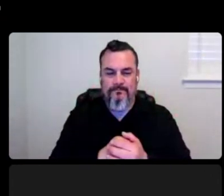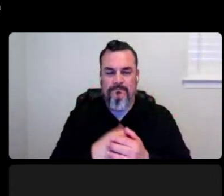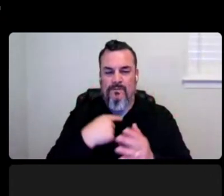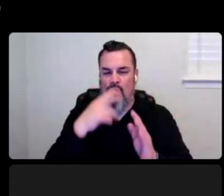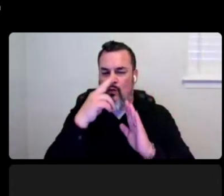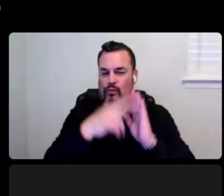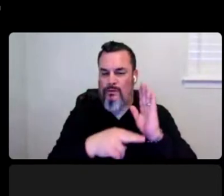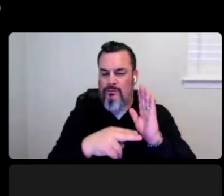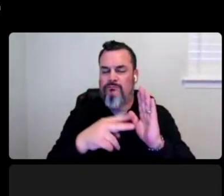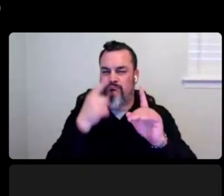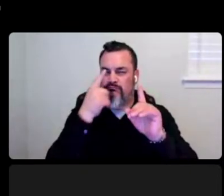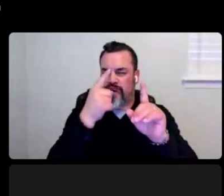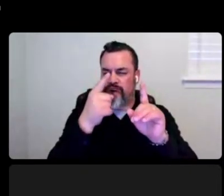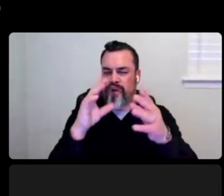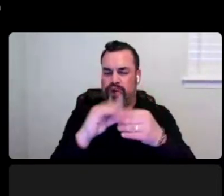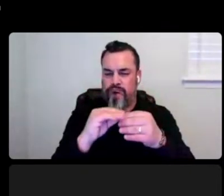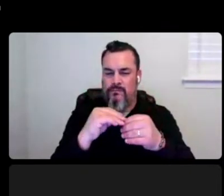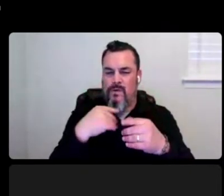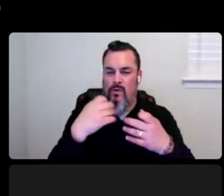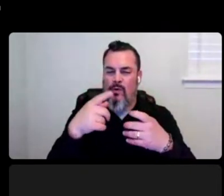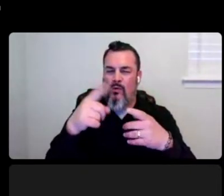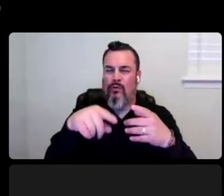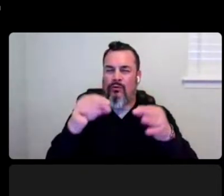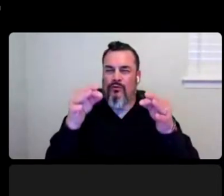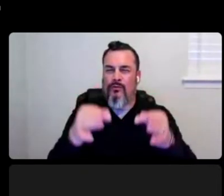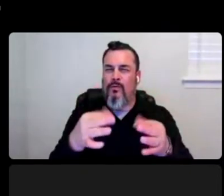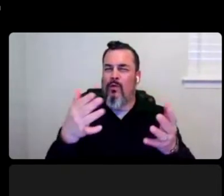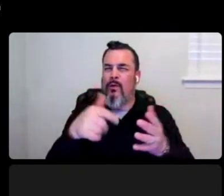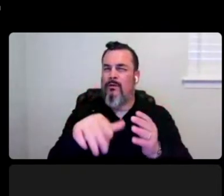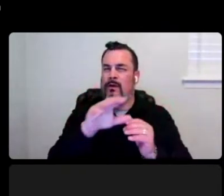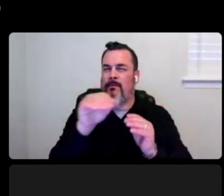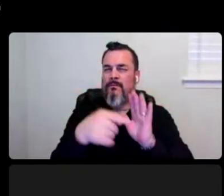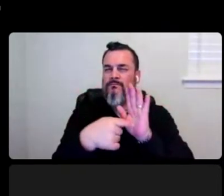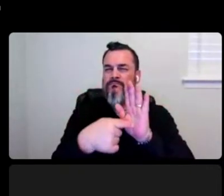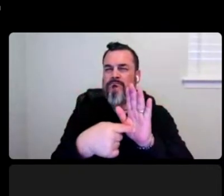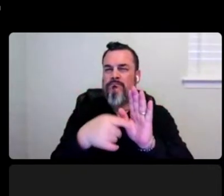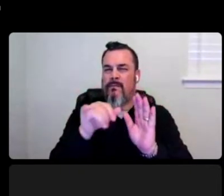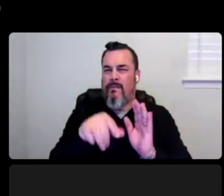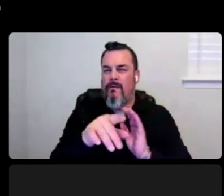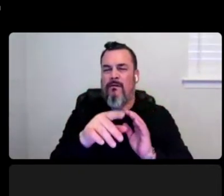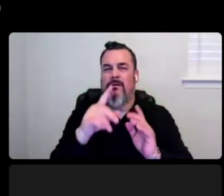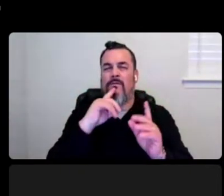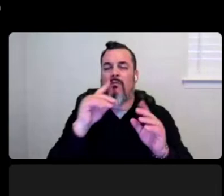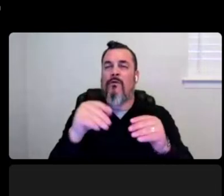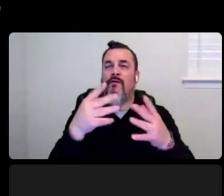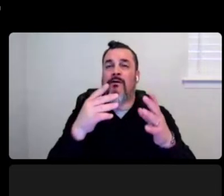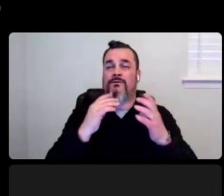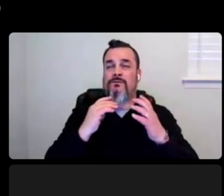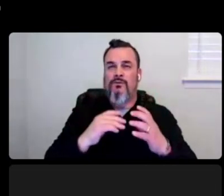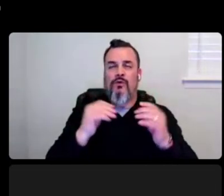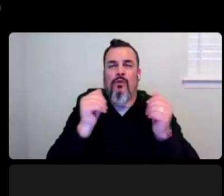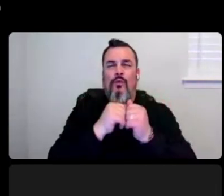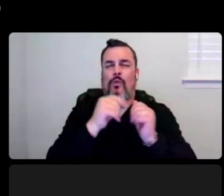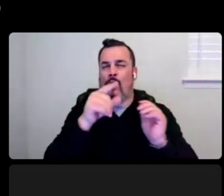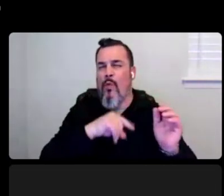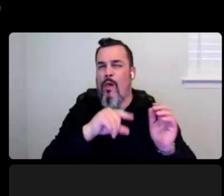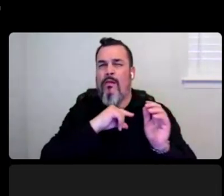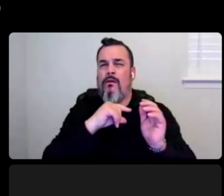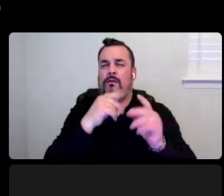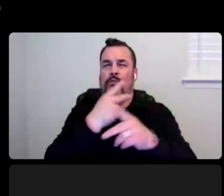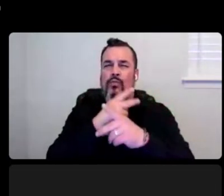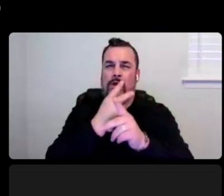you a mission statement and I want you to determine what company this represents. It provides its customers with quality